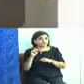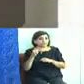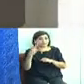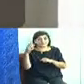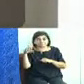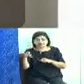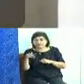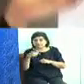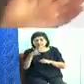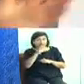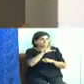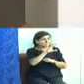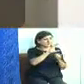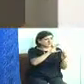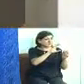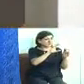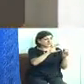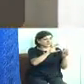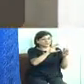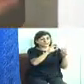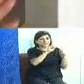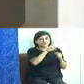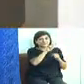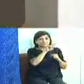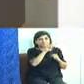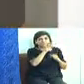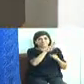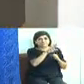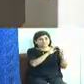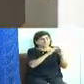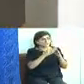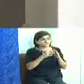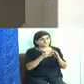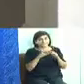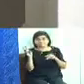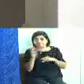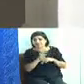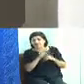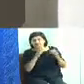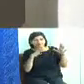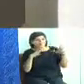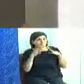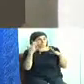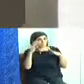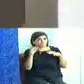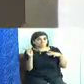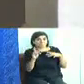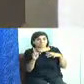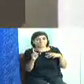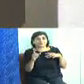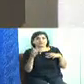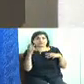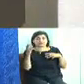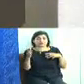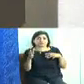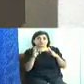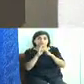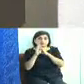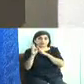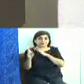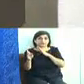Culver City and to West Hollywood, and I don't even know all of the places. And if you want to find out, there is a bus tour you can sign